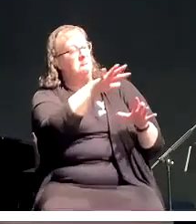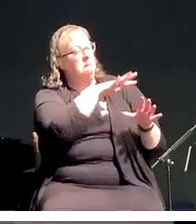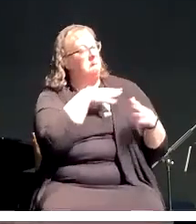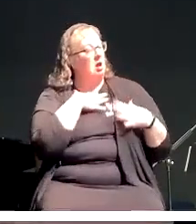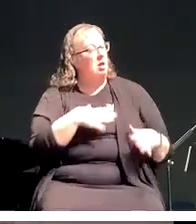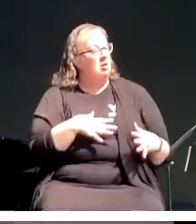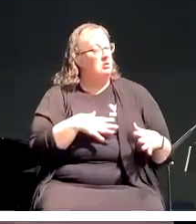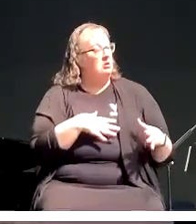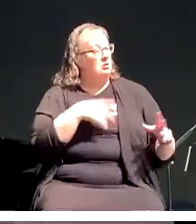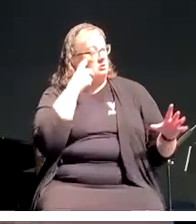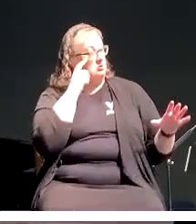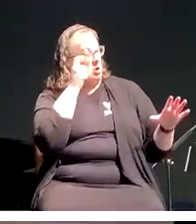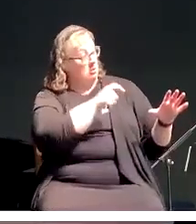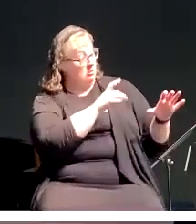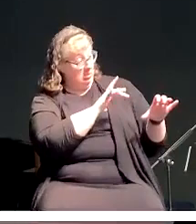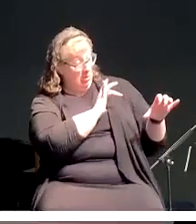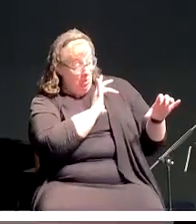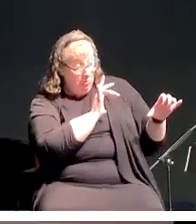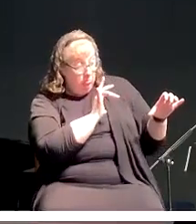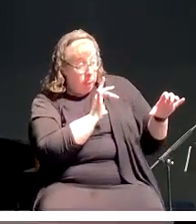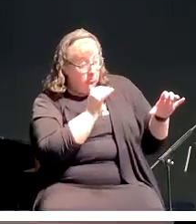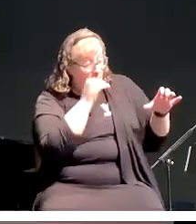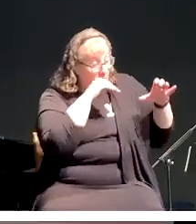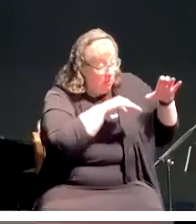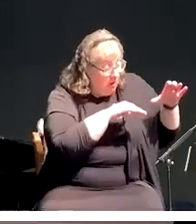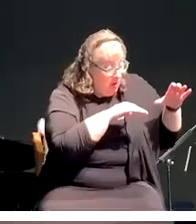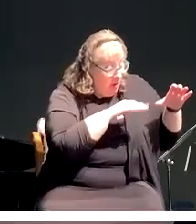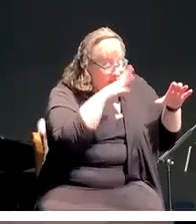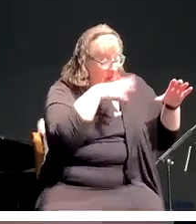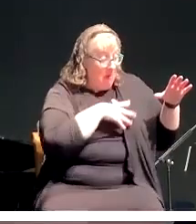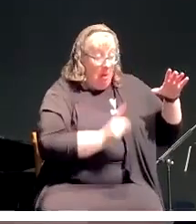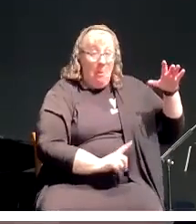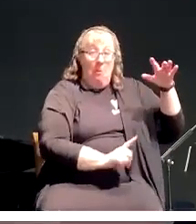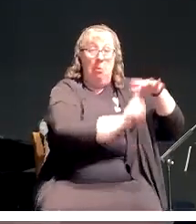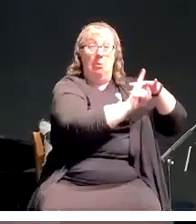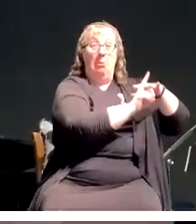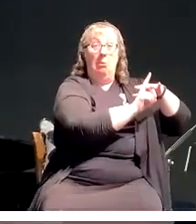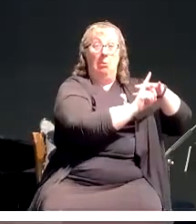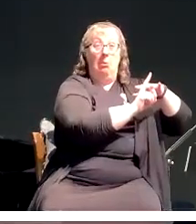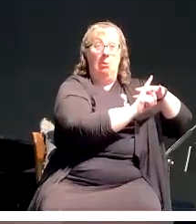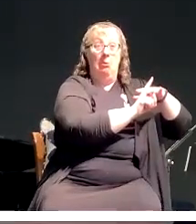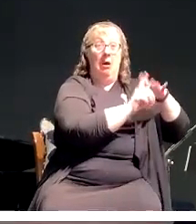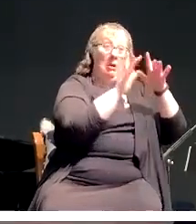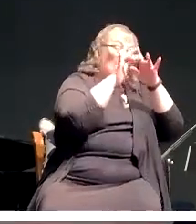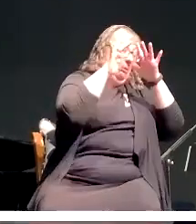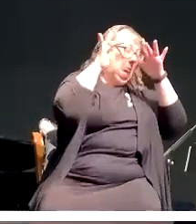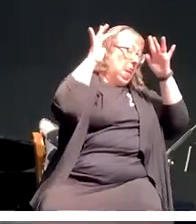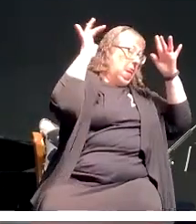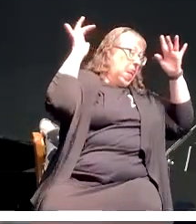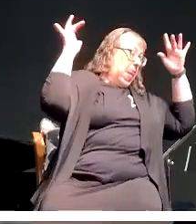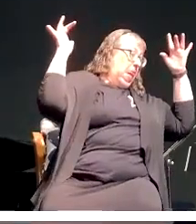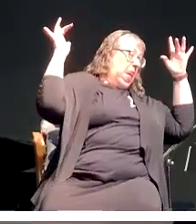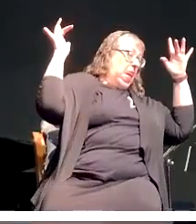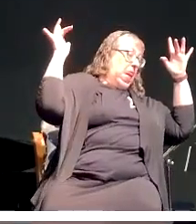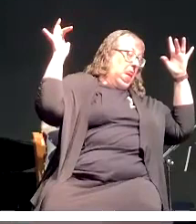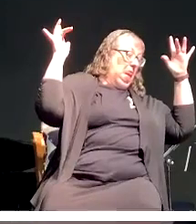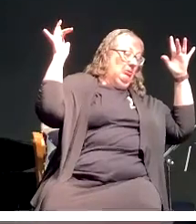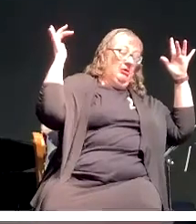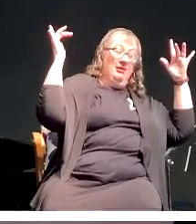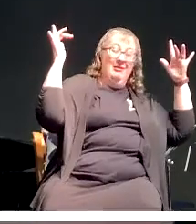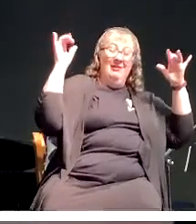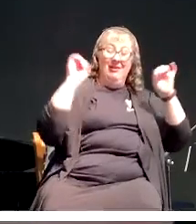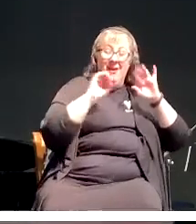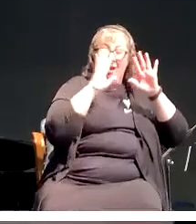body, and you notice that it's open. You walk inside, and all of a sudden these men just pop out of nowhere, and they're just shining like lightning, literally. For